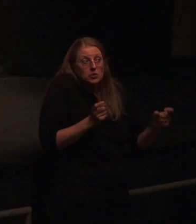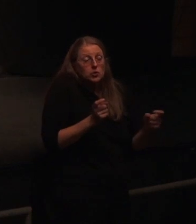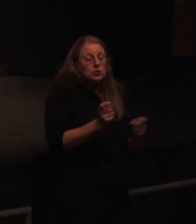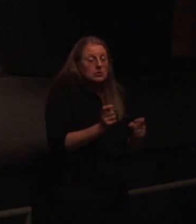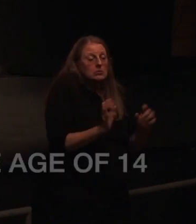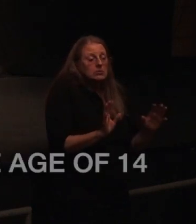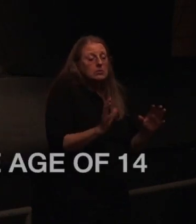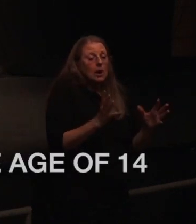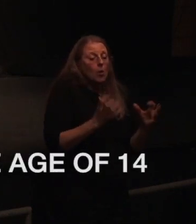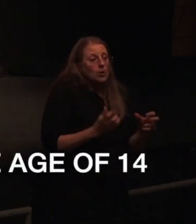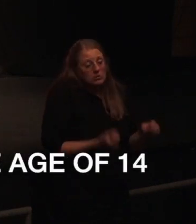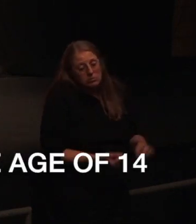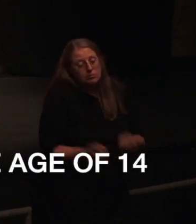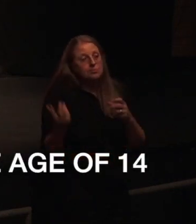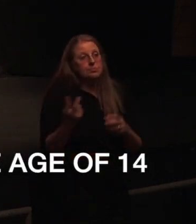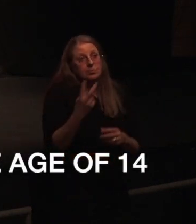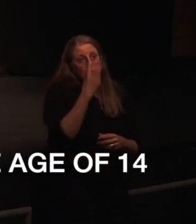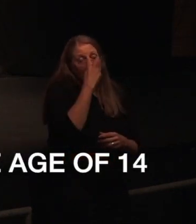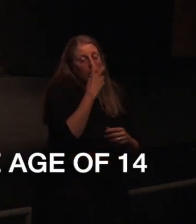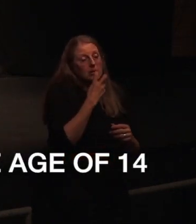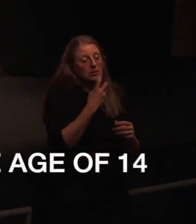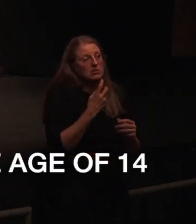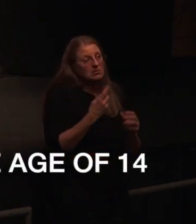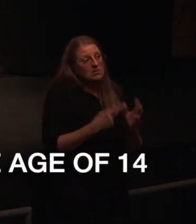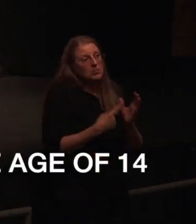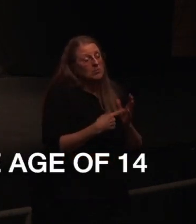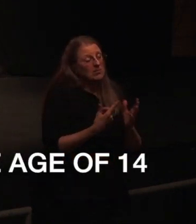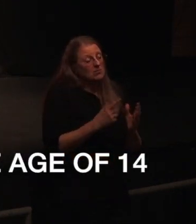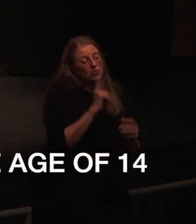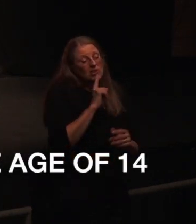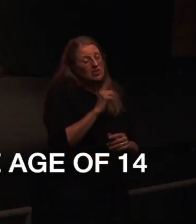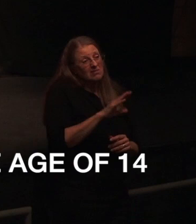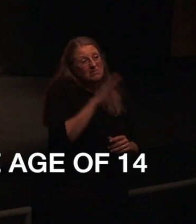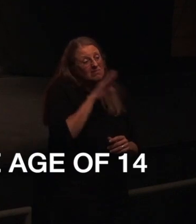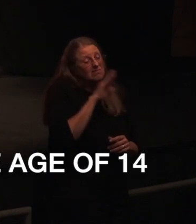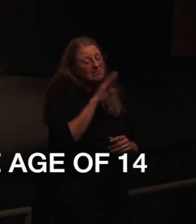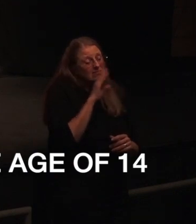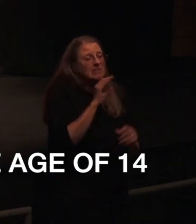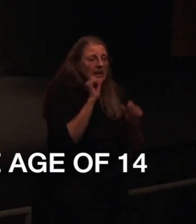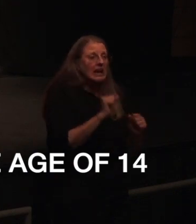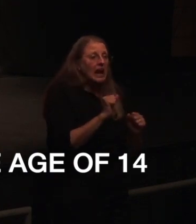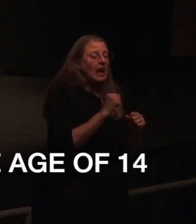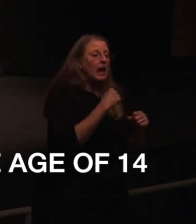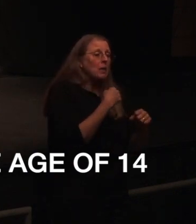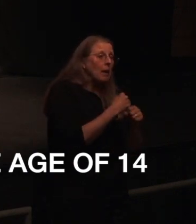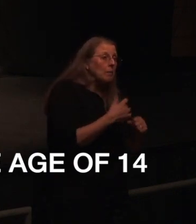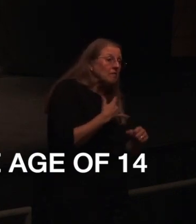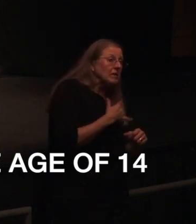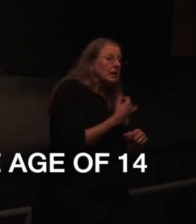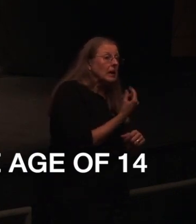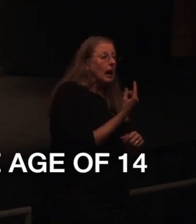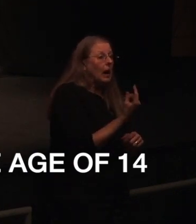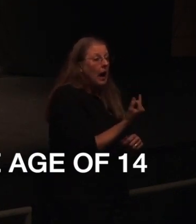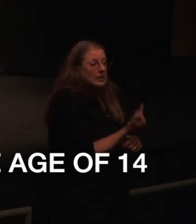I wanted to get rid of my blindness at times, because it is kind of frustrating. It can isolate you at times. I want to